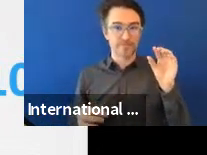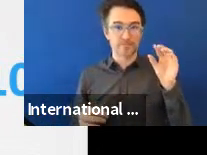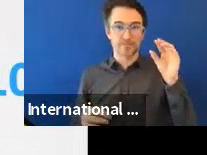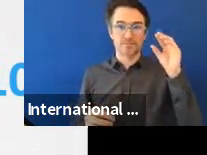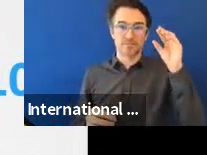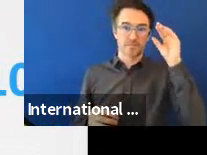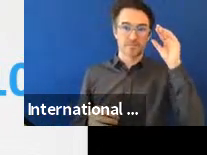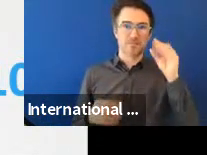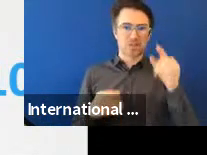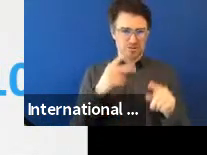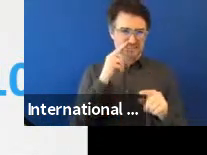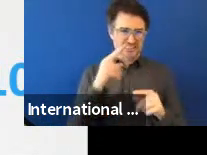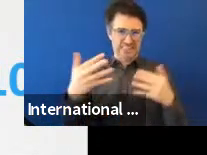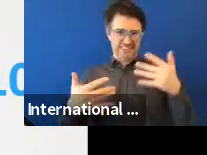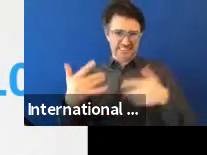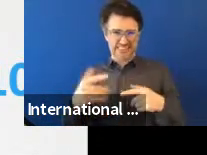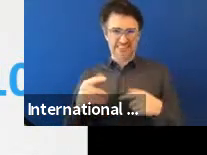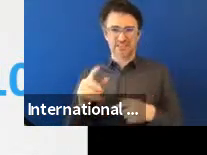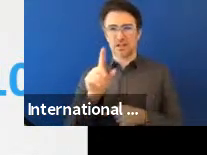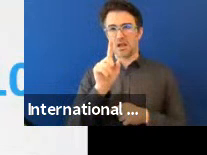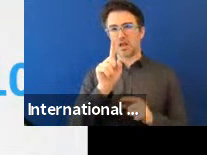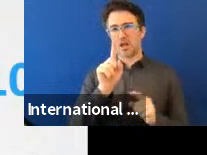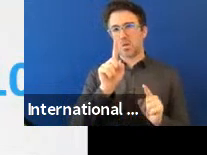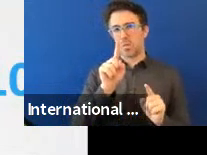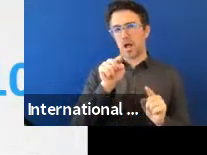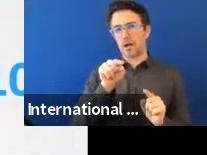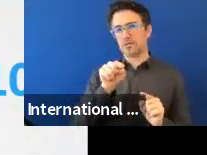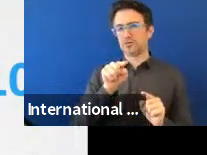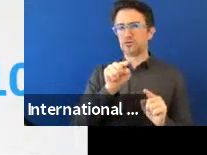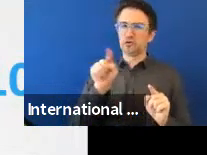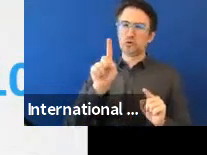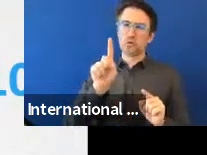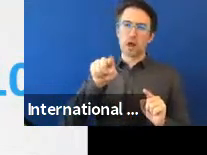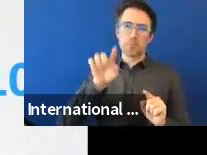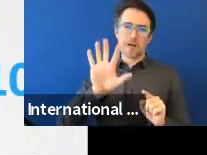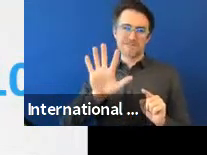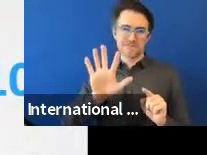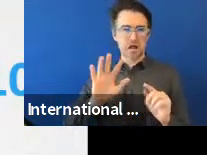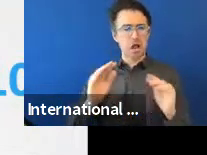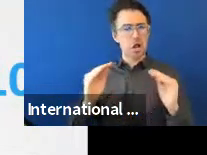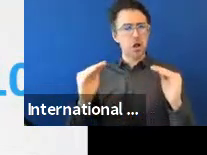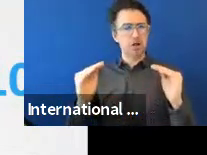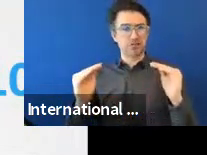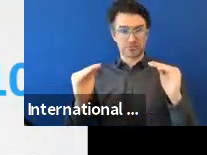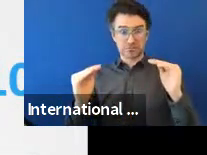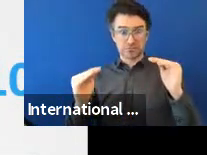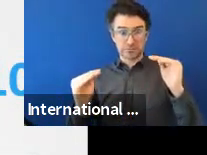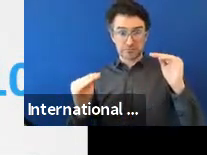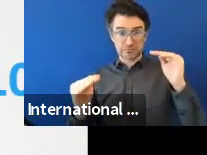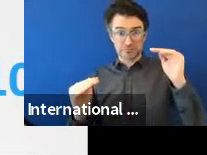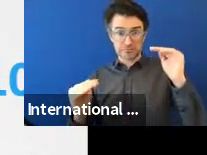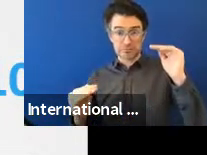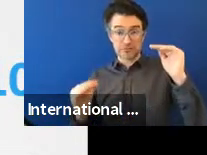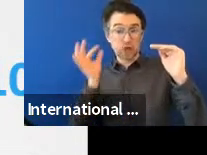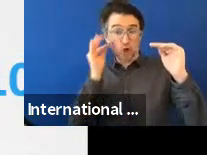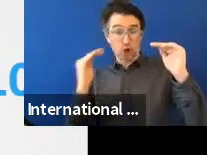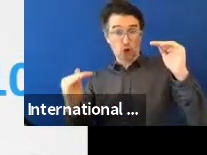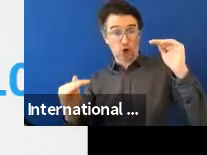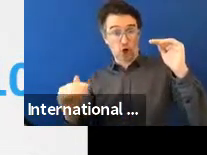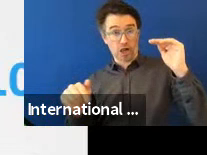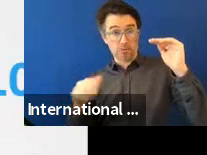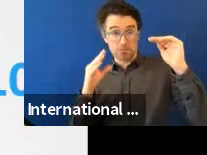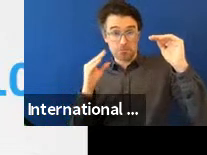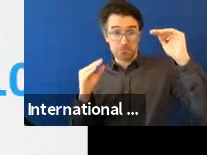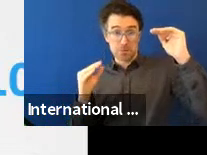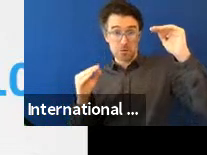121.18 in 2004. Since 2009, the SRB has declined slowly, but